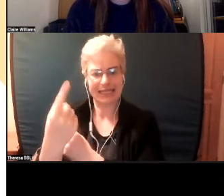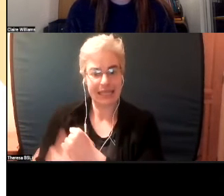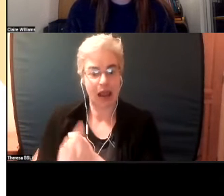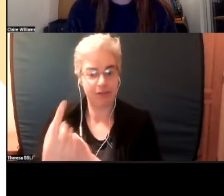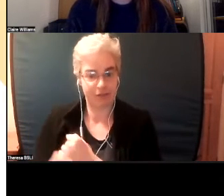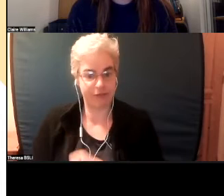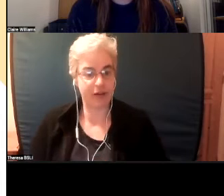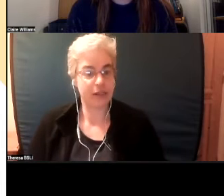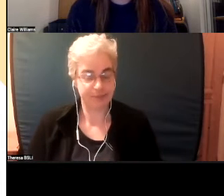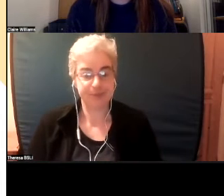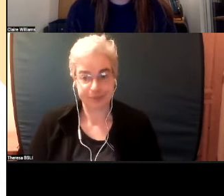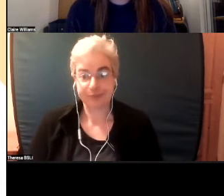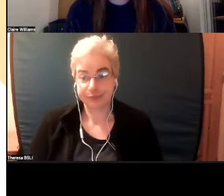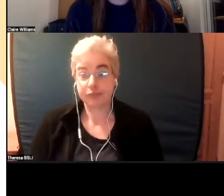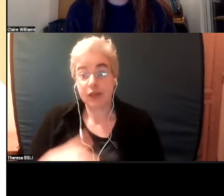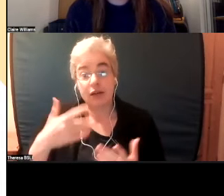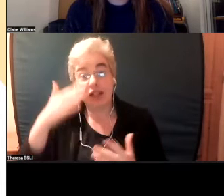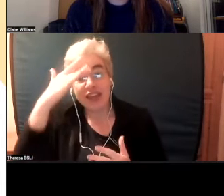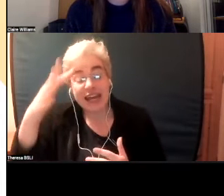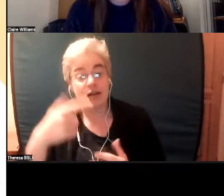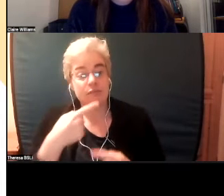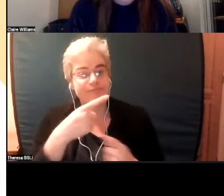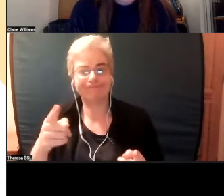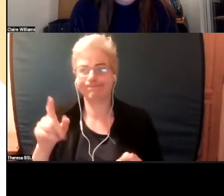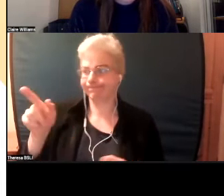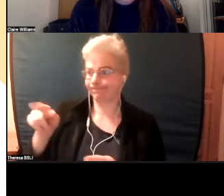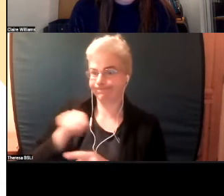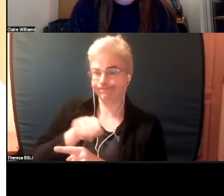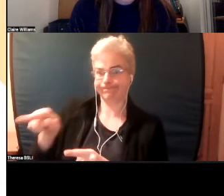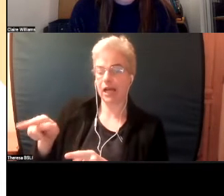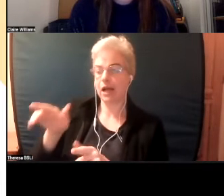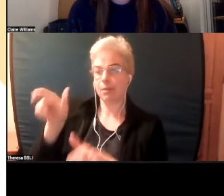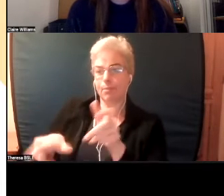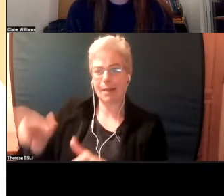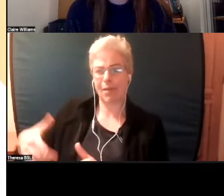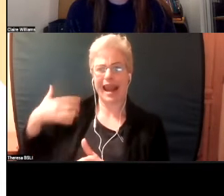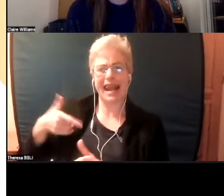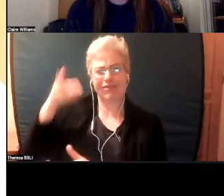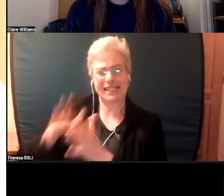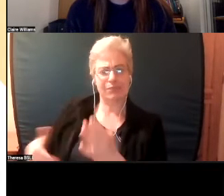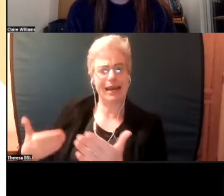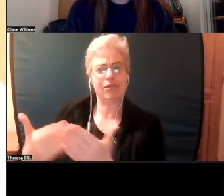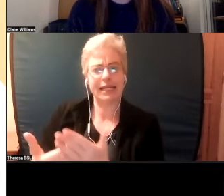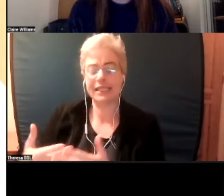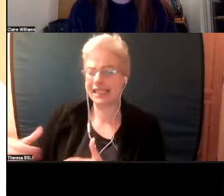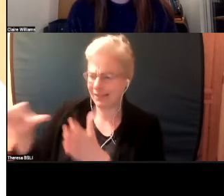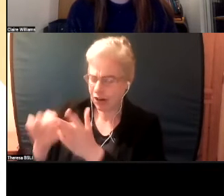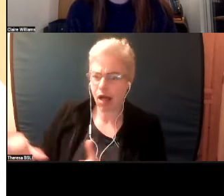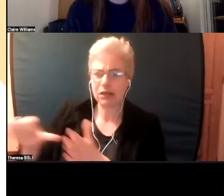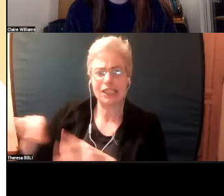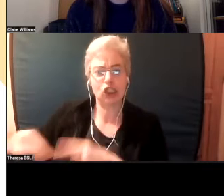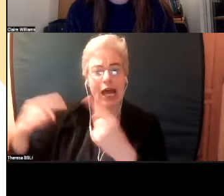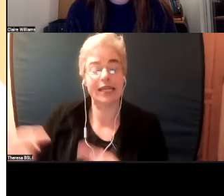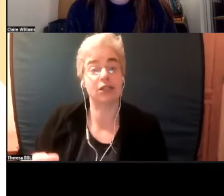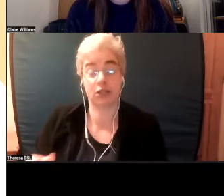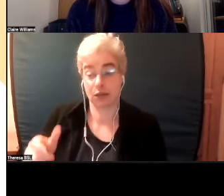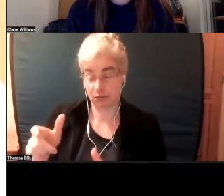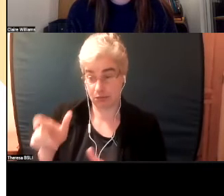of the ways in which theology can speak to the lived experiences of difficulty and challenge that make up daily lives of autistic